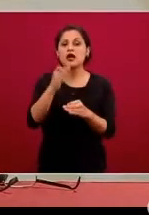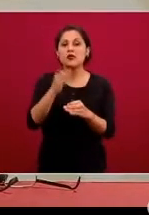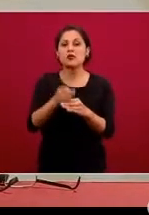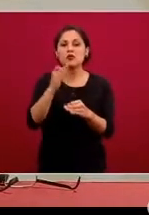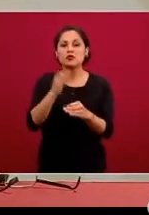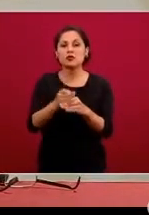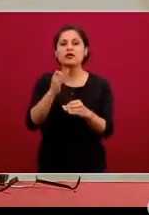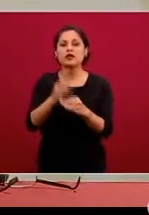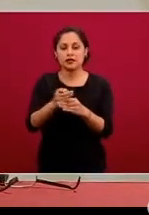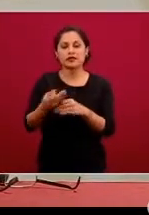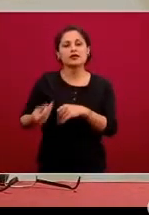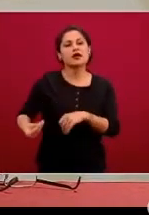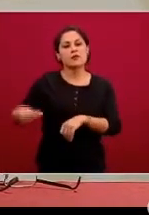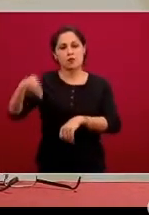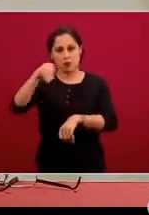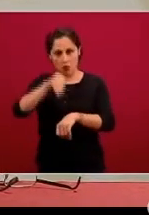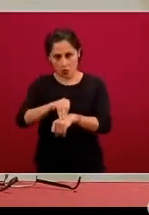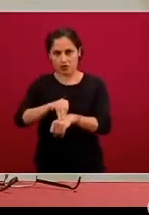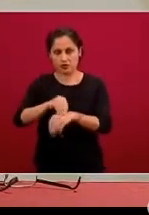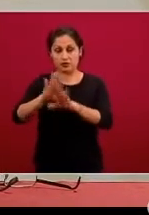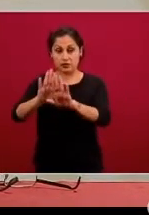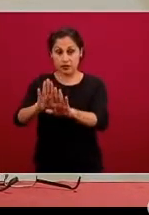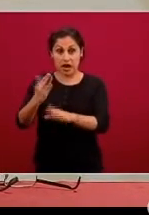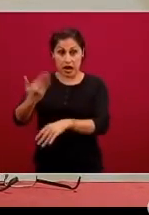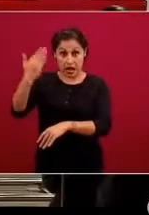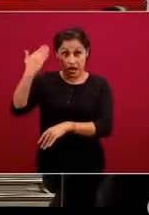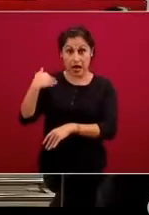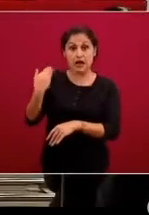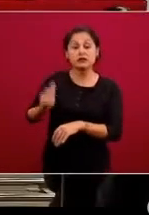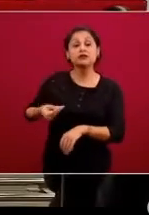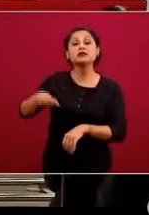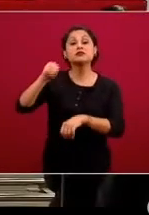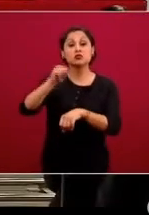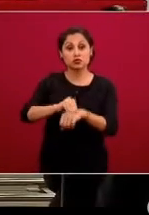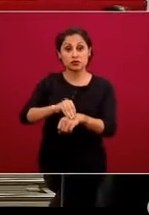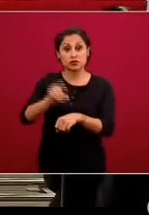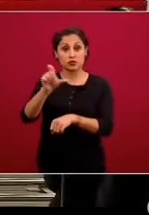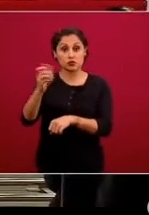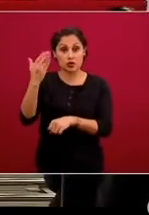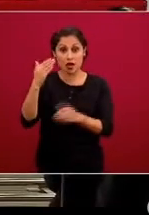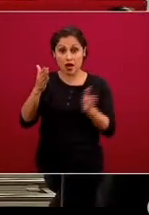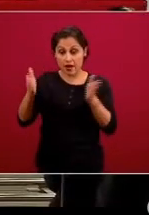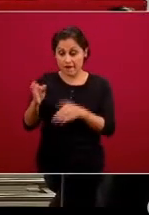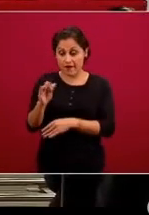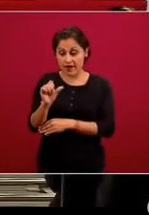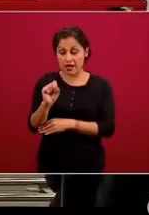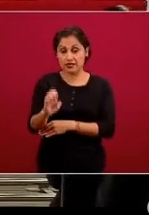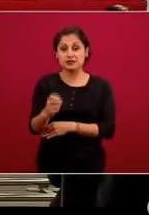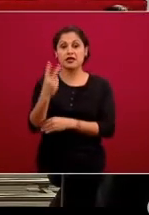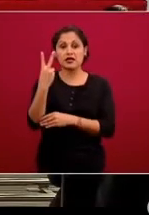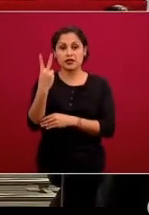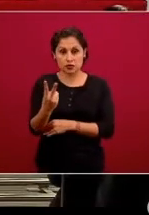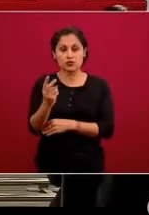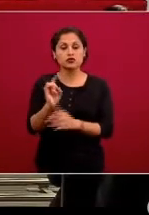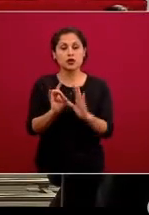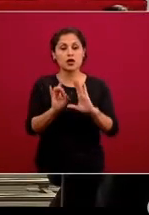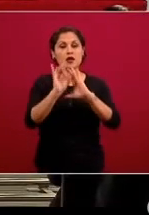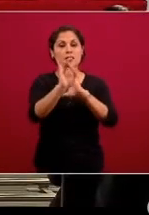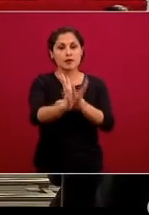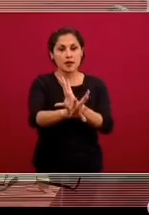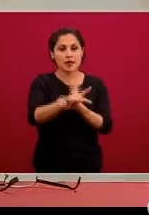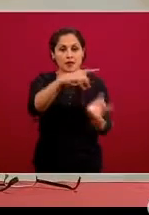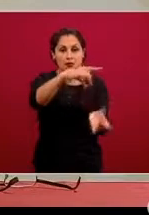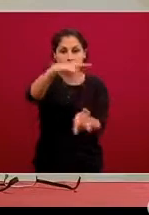unimportant relatively. So we know about this phenomenon and we took it into account. Although we did launch some